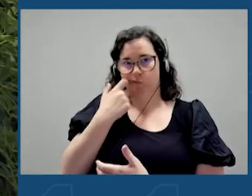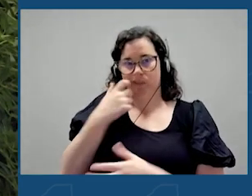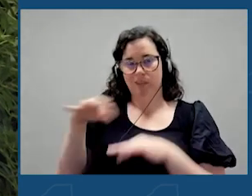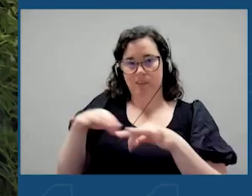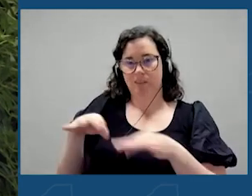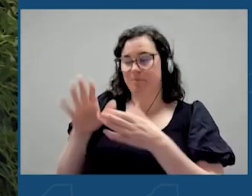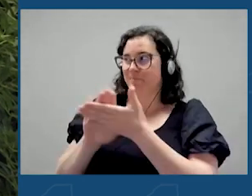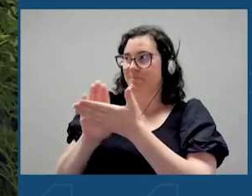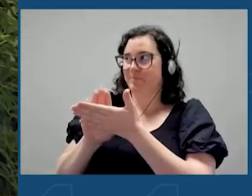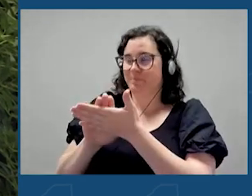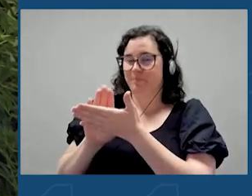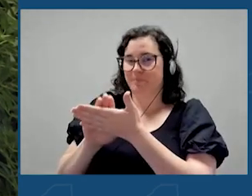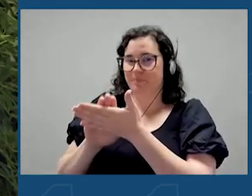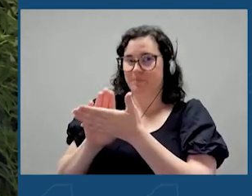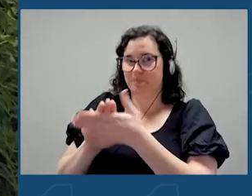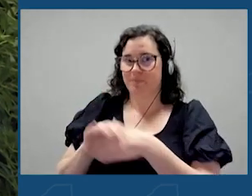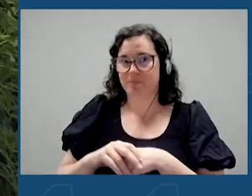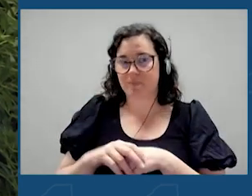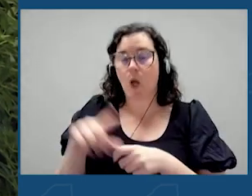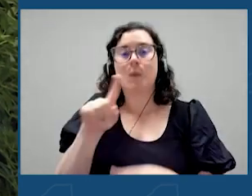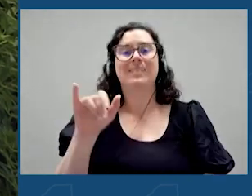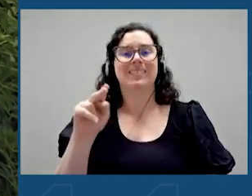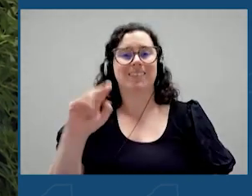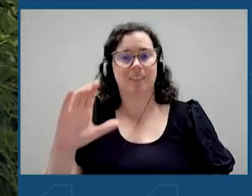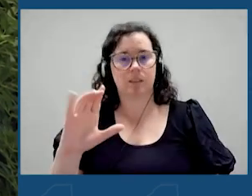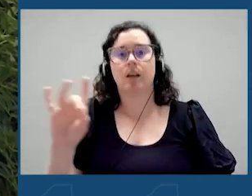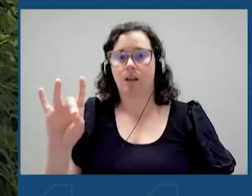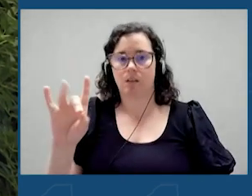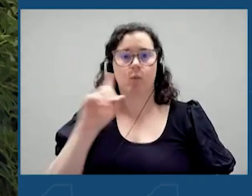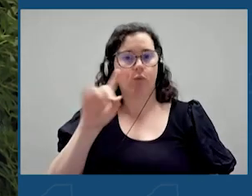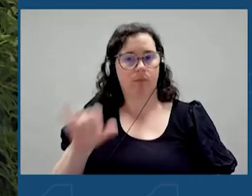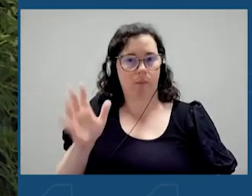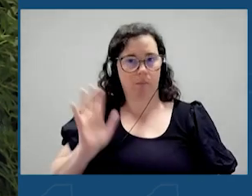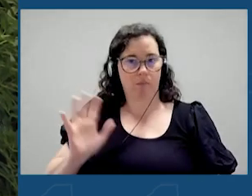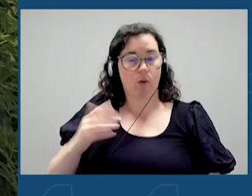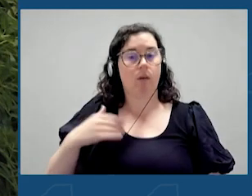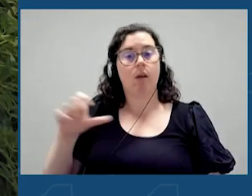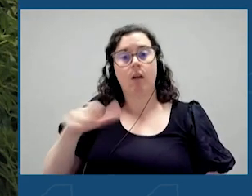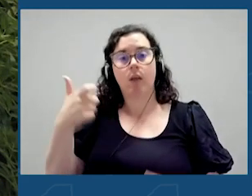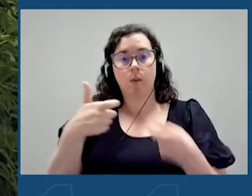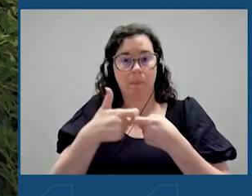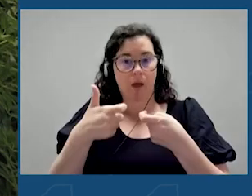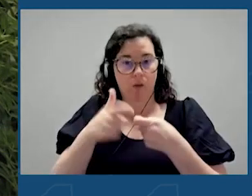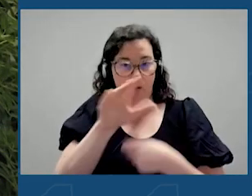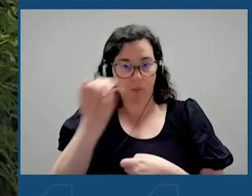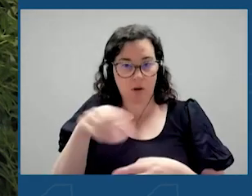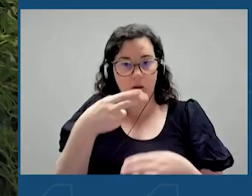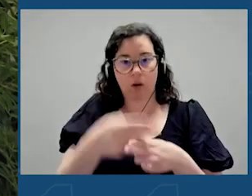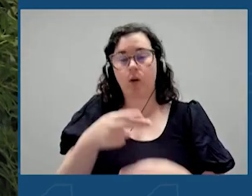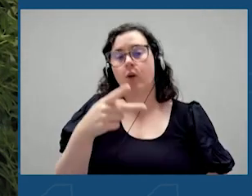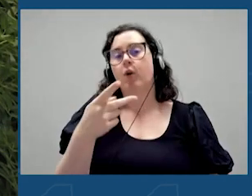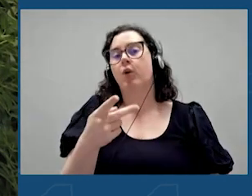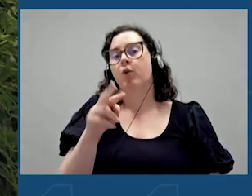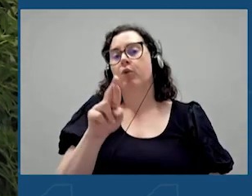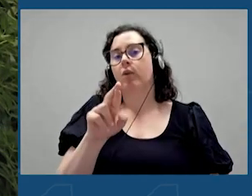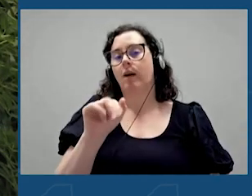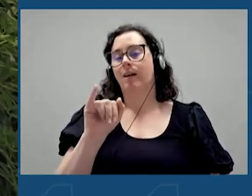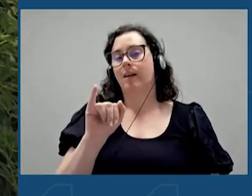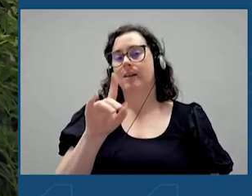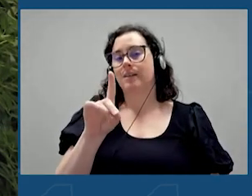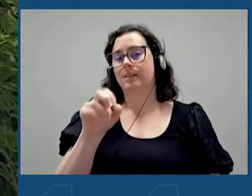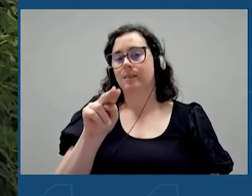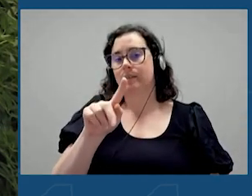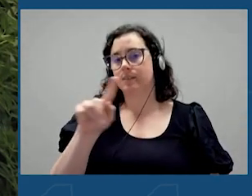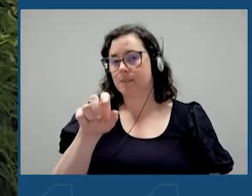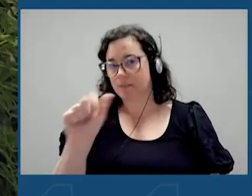And we're working with another battery storage company called Cadenza, which we were discussing with Senator Schumer's